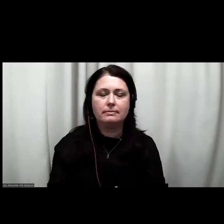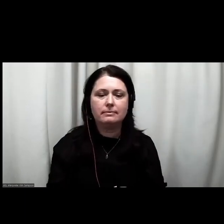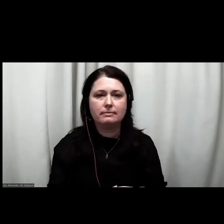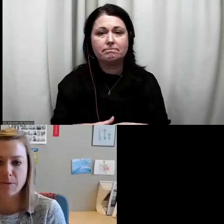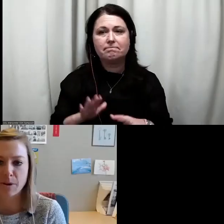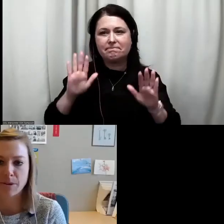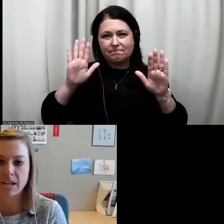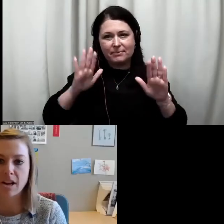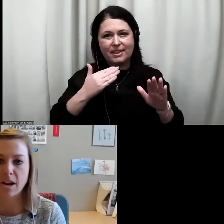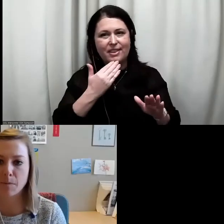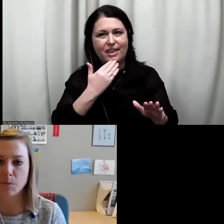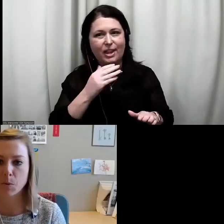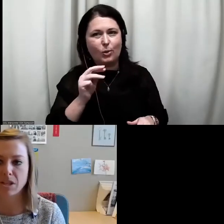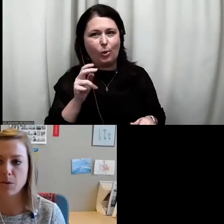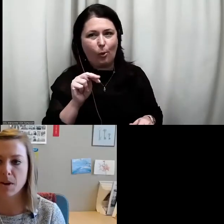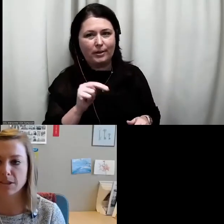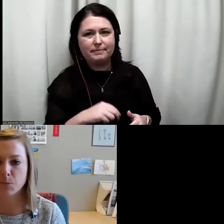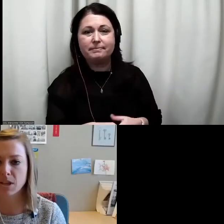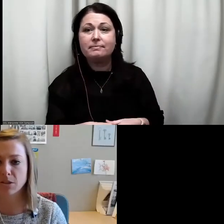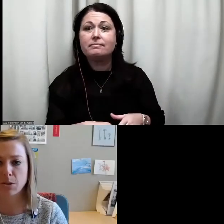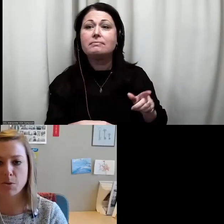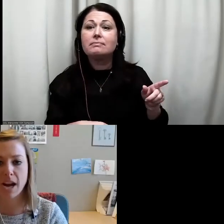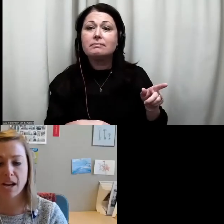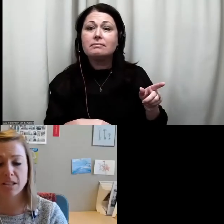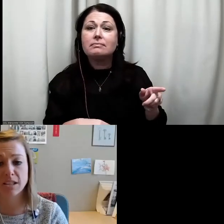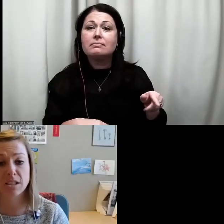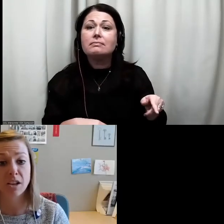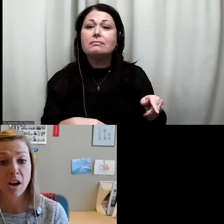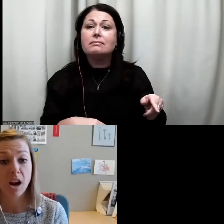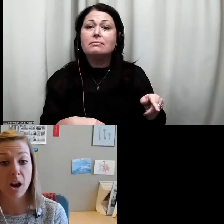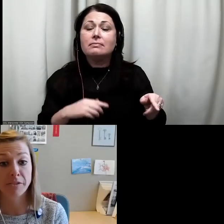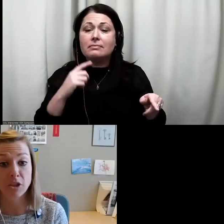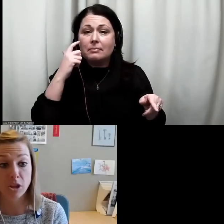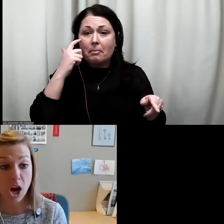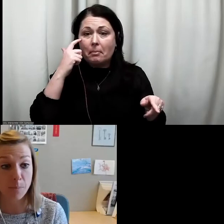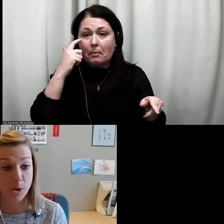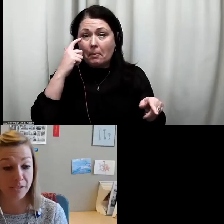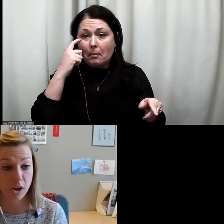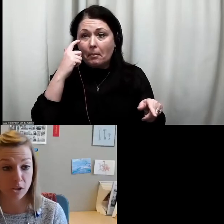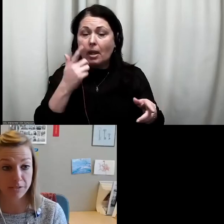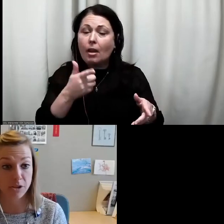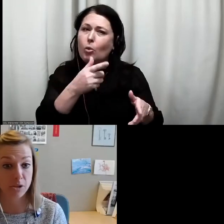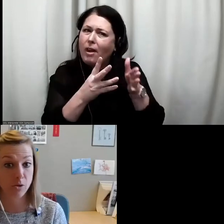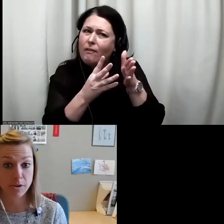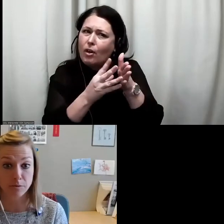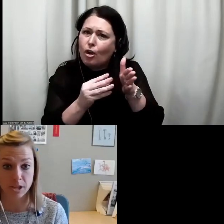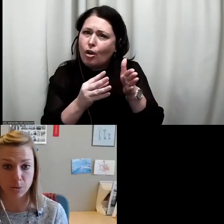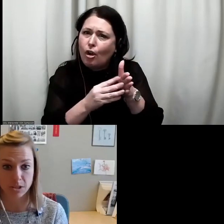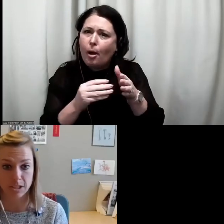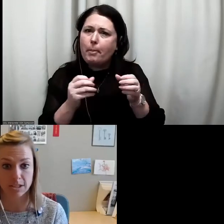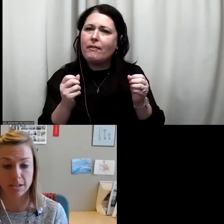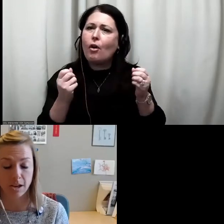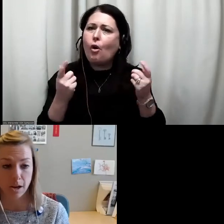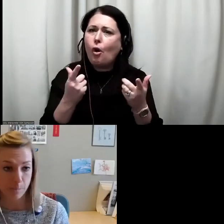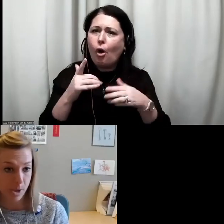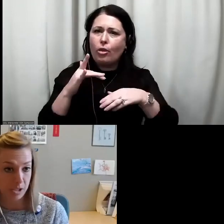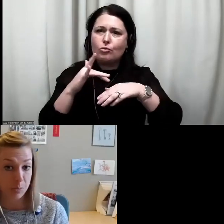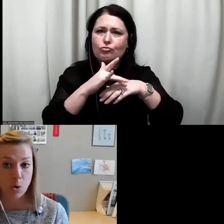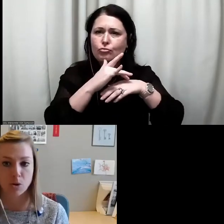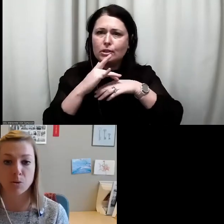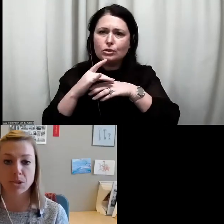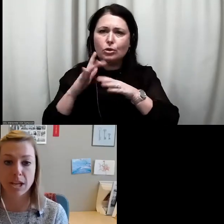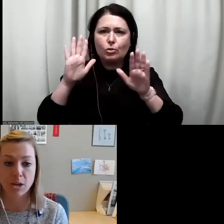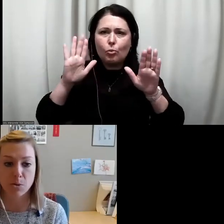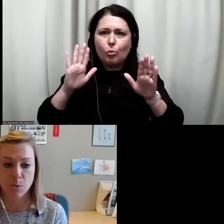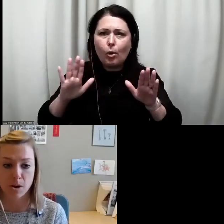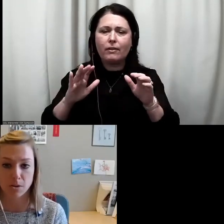Fantastic. Thank you, Owen. We do have someone else who asked for a copy of all of the great resources and